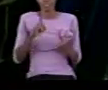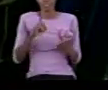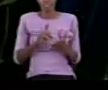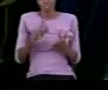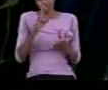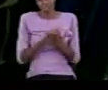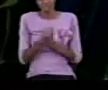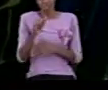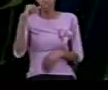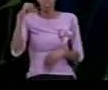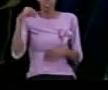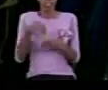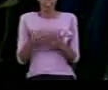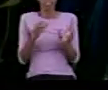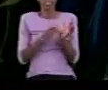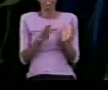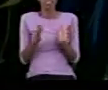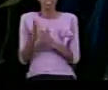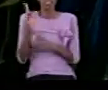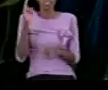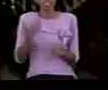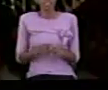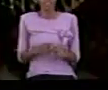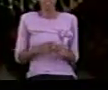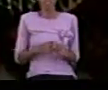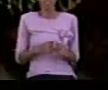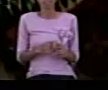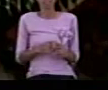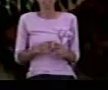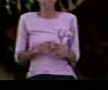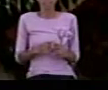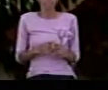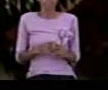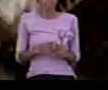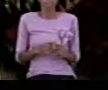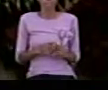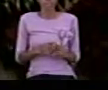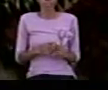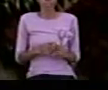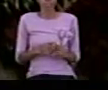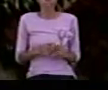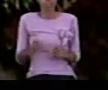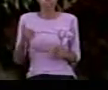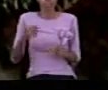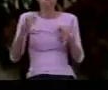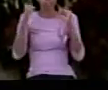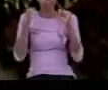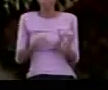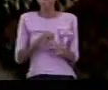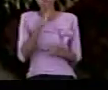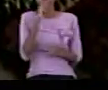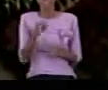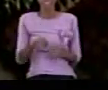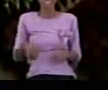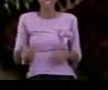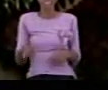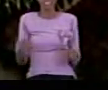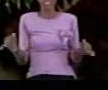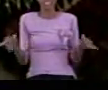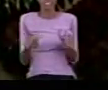God. In Jesus' name. Believe in the name of Jesus. His